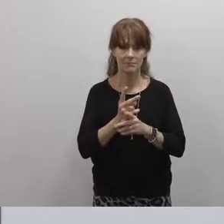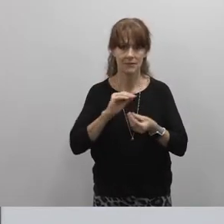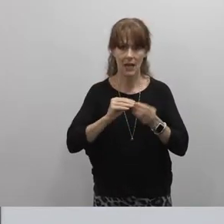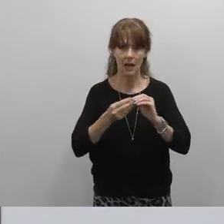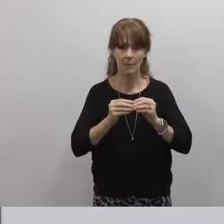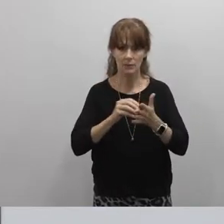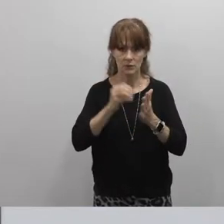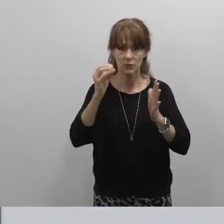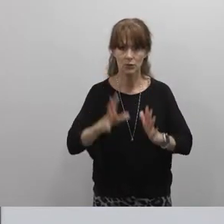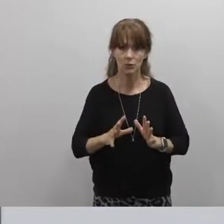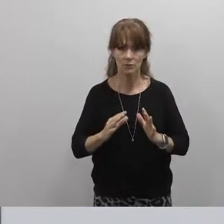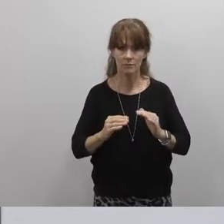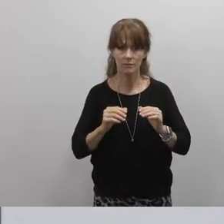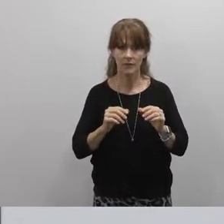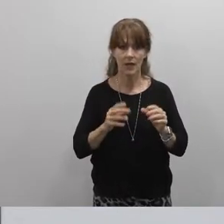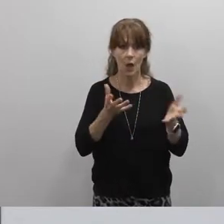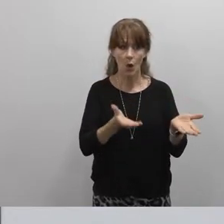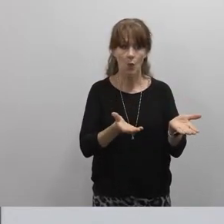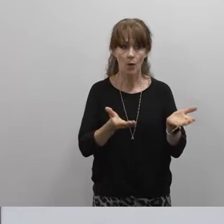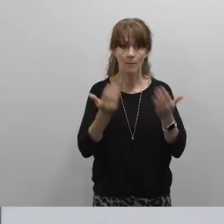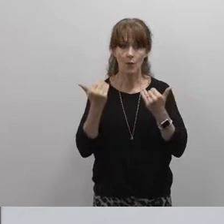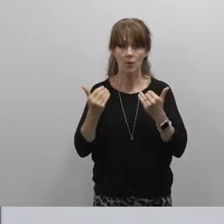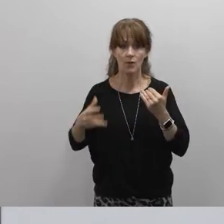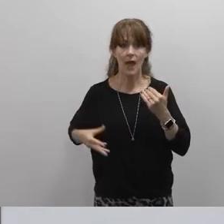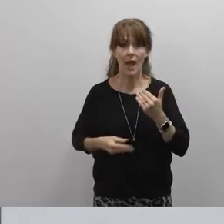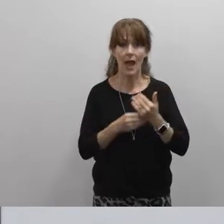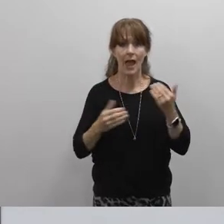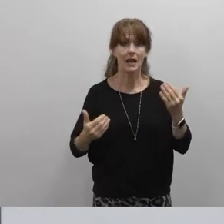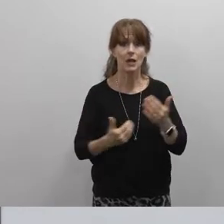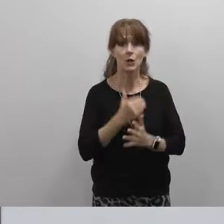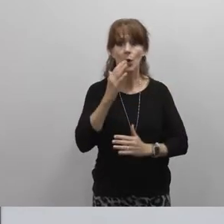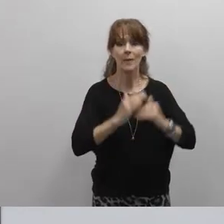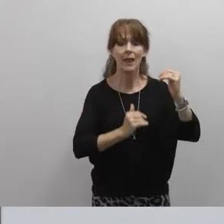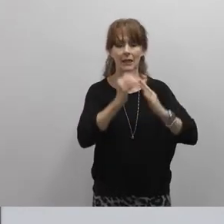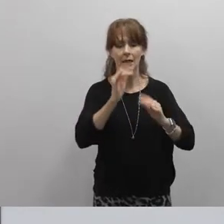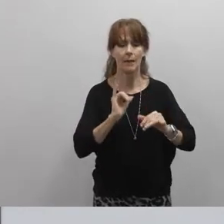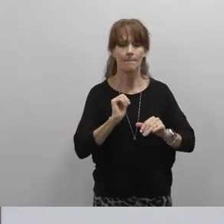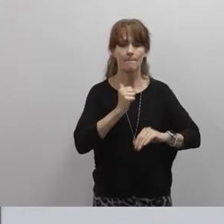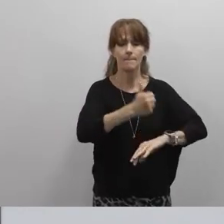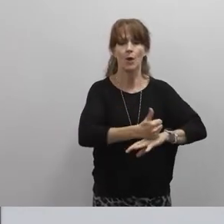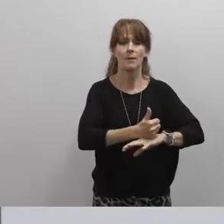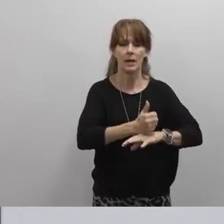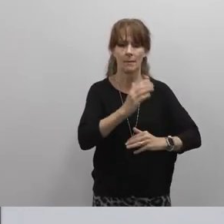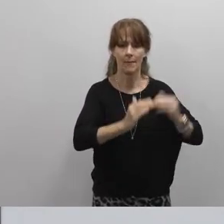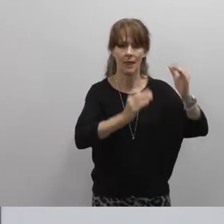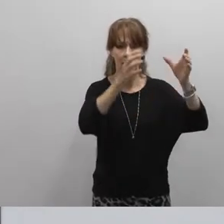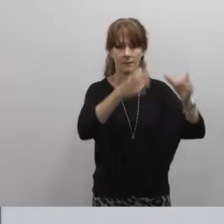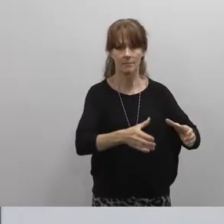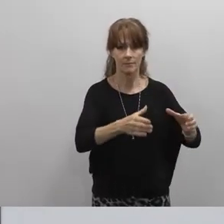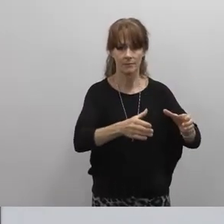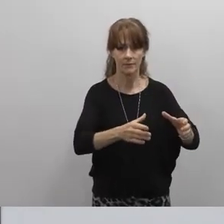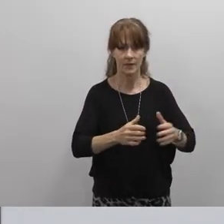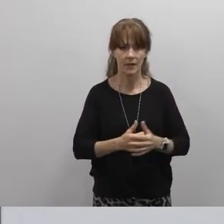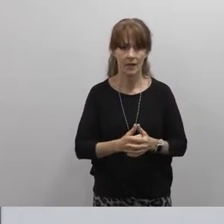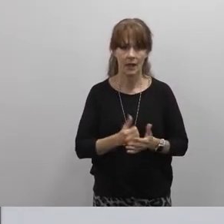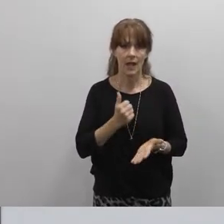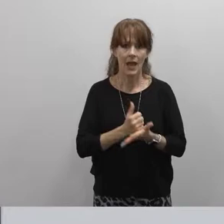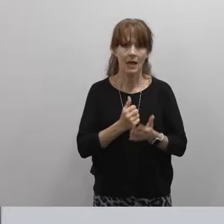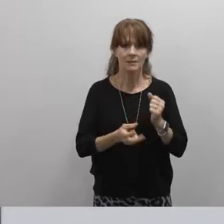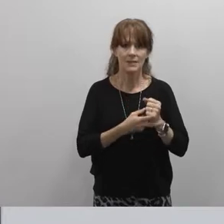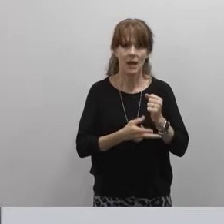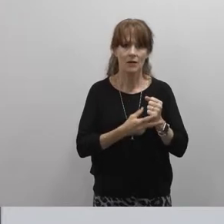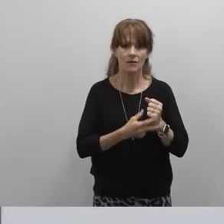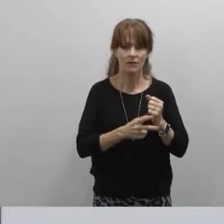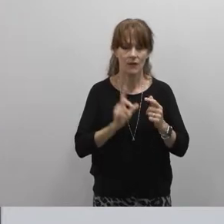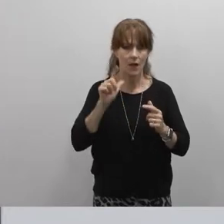those cases, perhaps we remove portables, add in a new building. Right, so a new permanent building up also helps us save on the footprint,